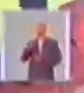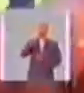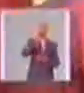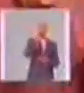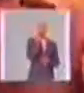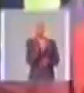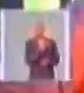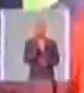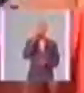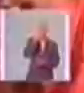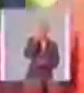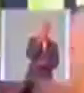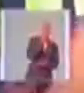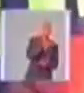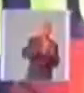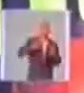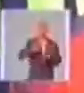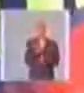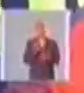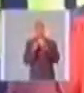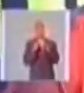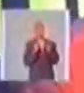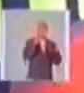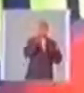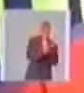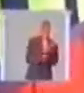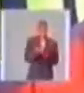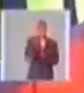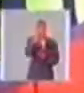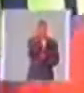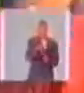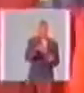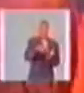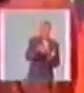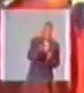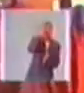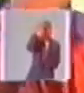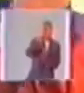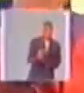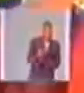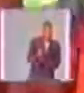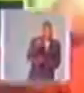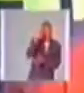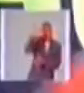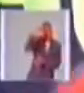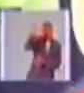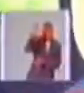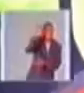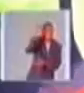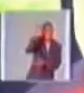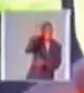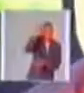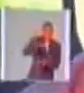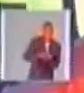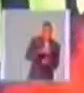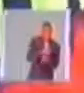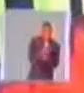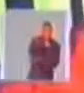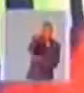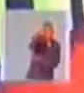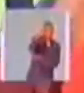would you mean? The other one, Emma Uchiana, who was also, so one to your title, what you mean, you know, may say, your mindset. Why didn't I also? Yanko pon ka